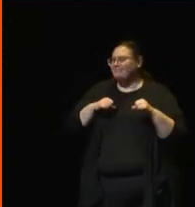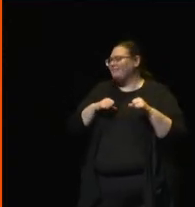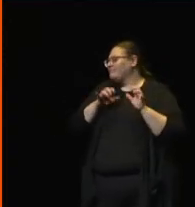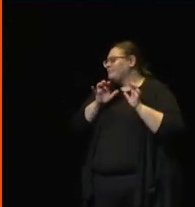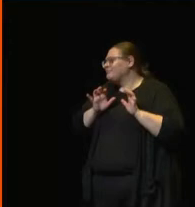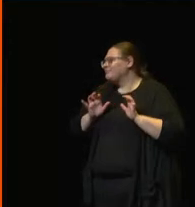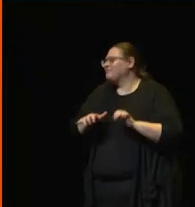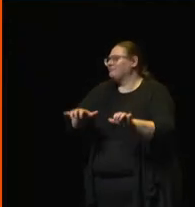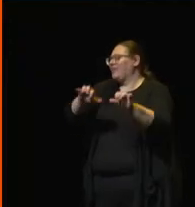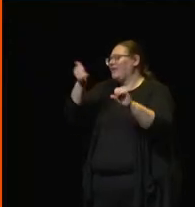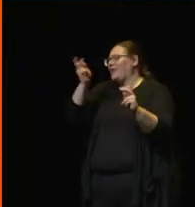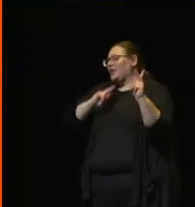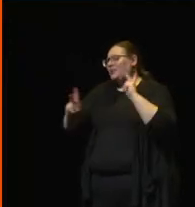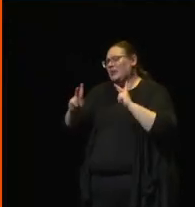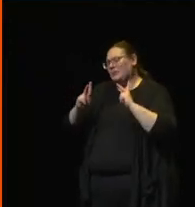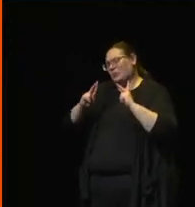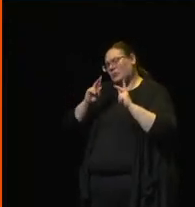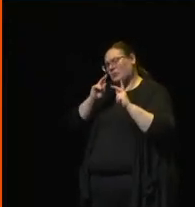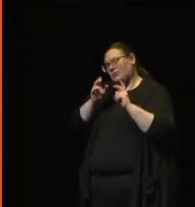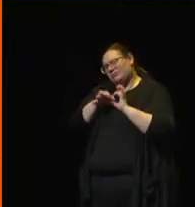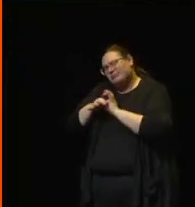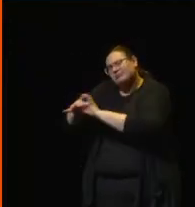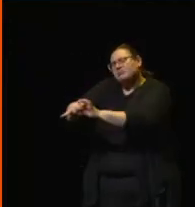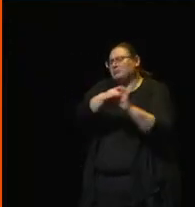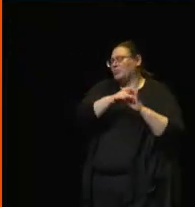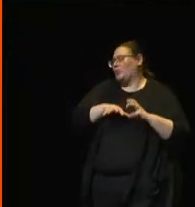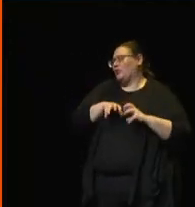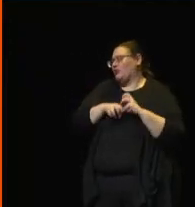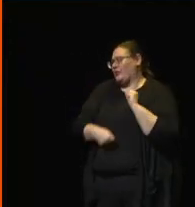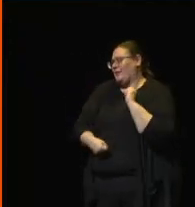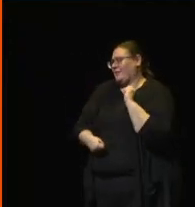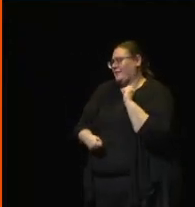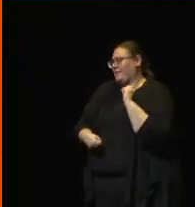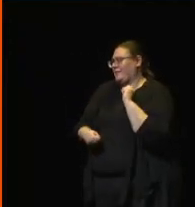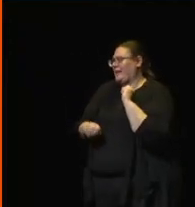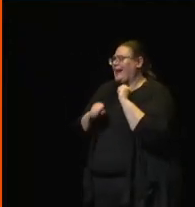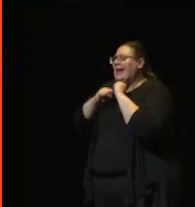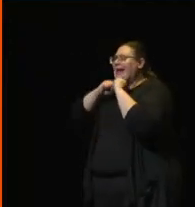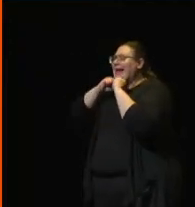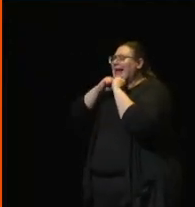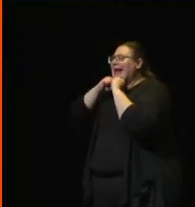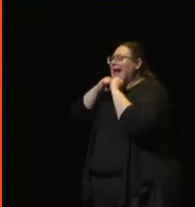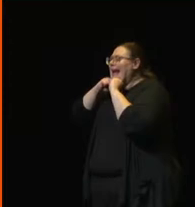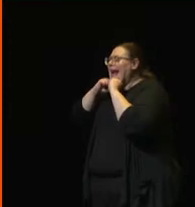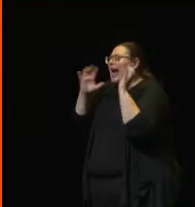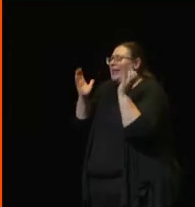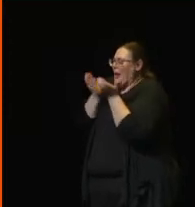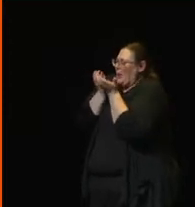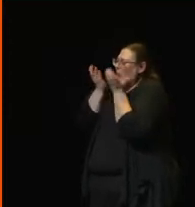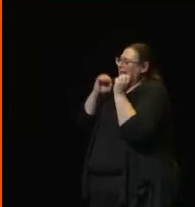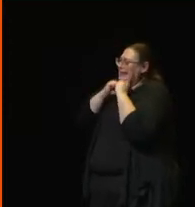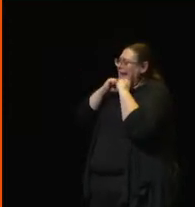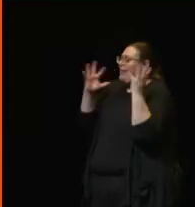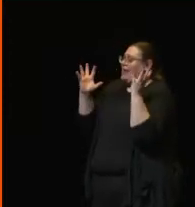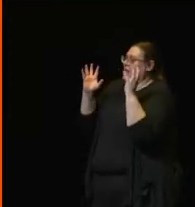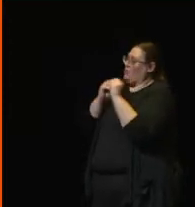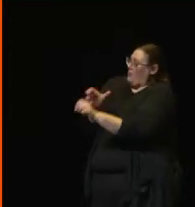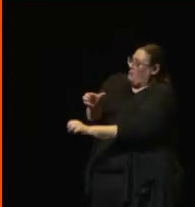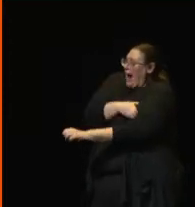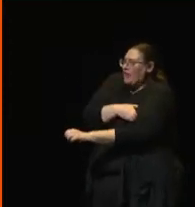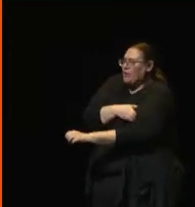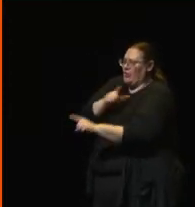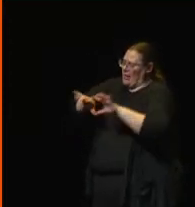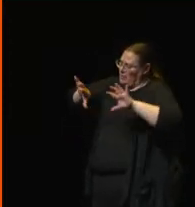of others in collective grief. And nothing, nothing is more powerful than a movement of the brokenhearted.